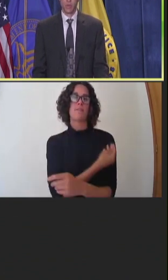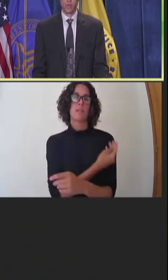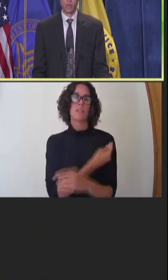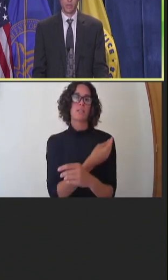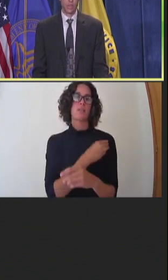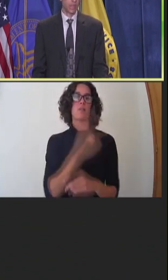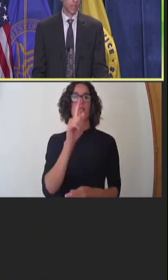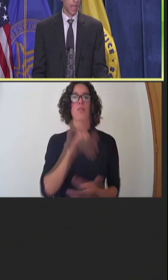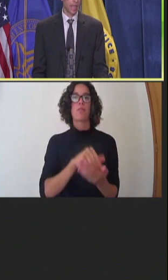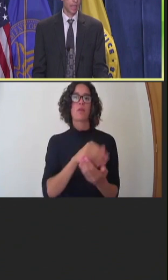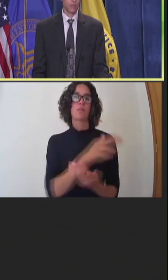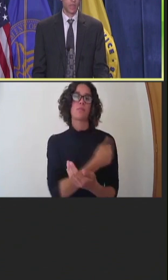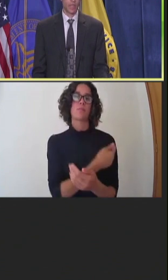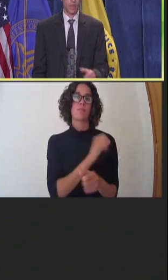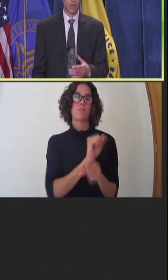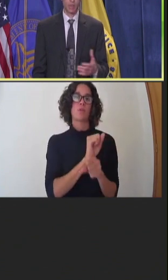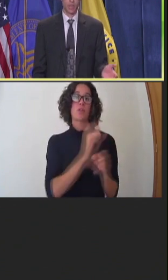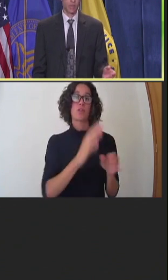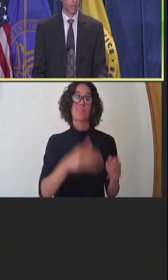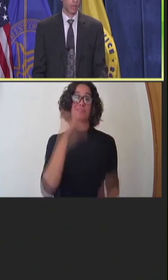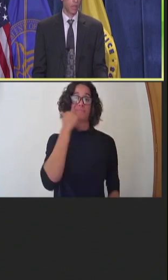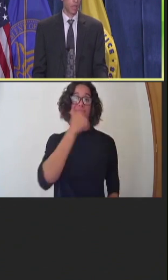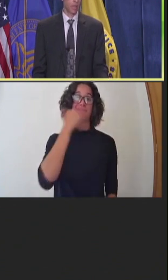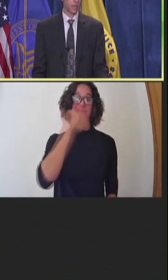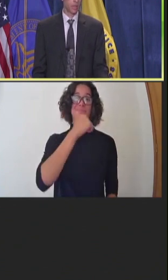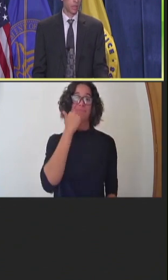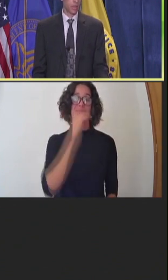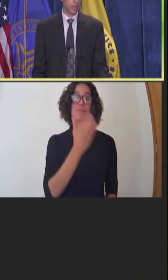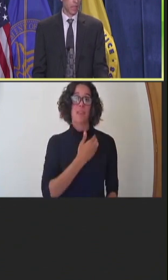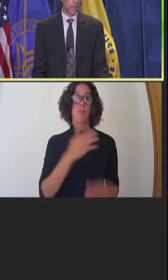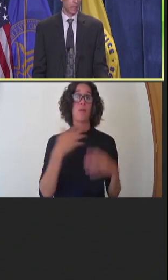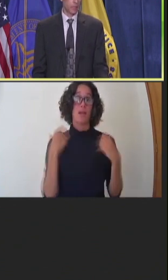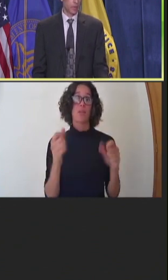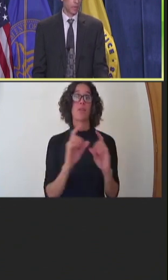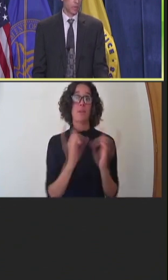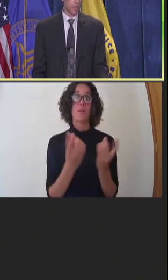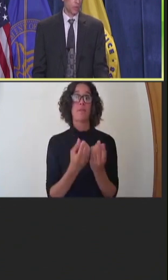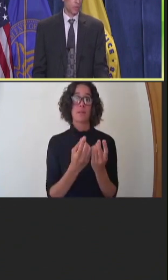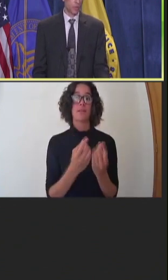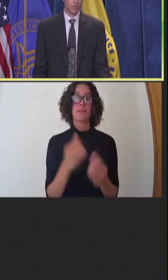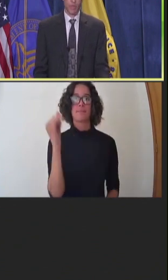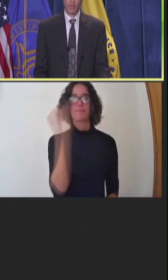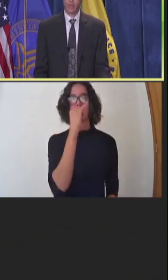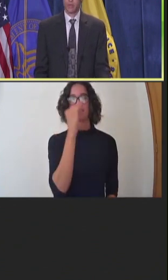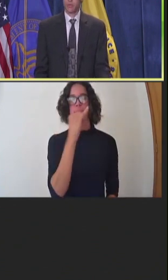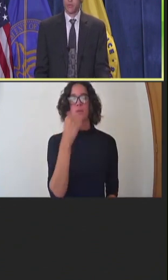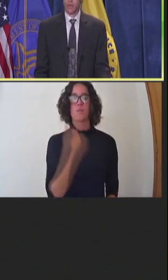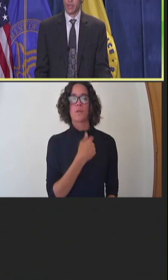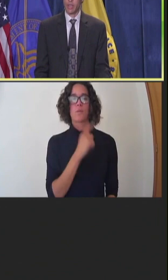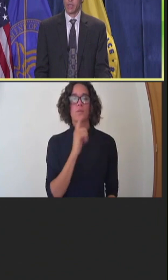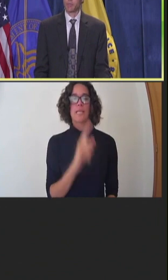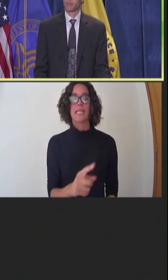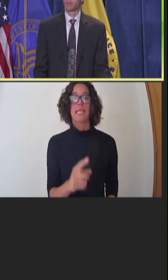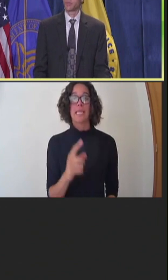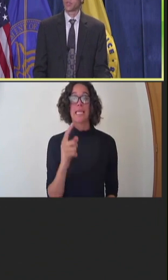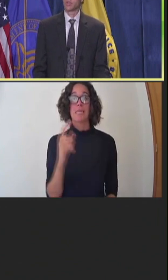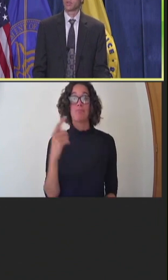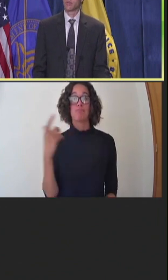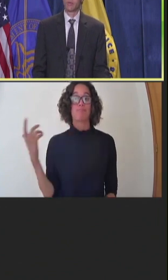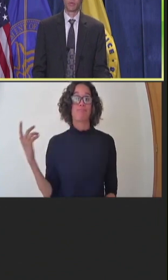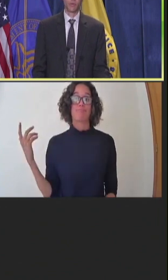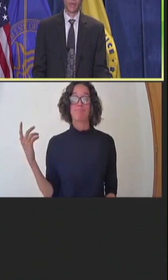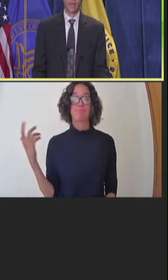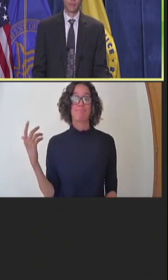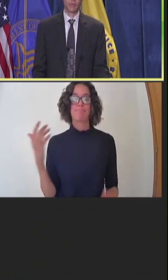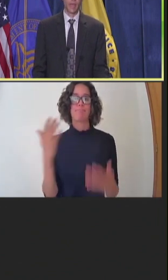hospital workers each day in our occupational health department. So we were very, very just